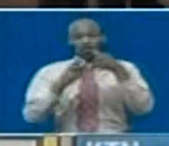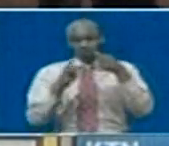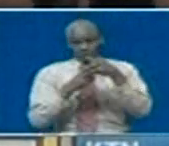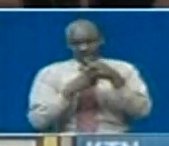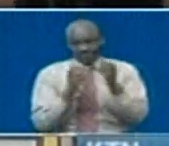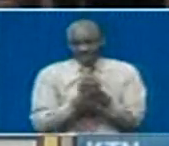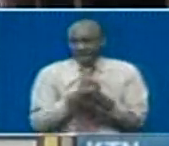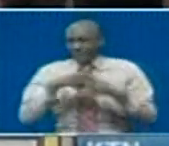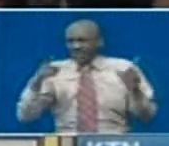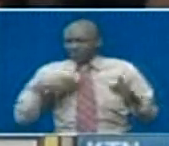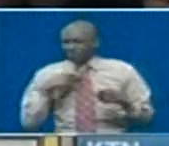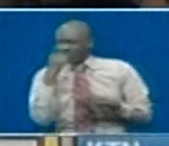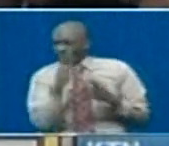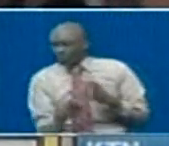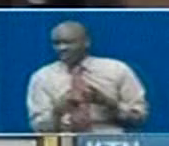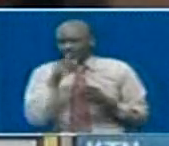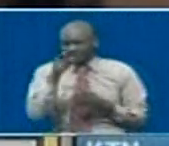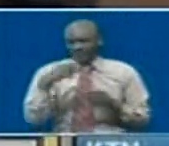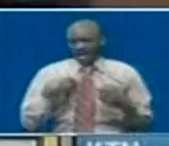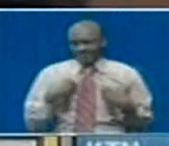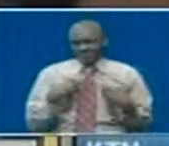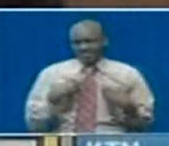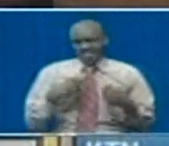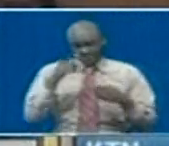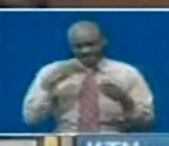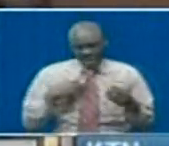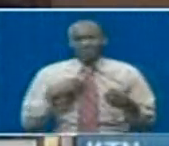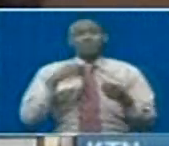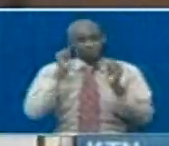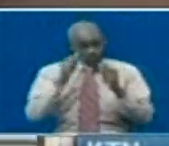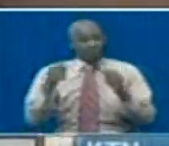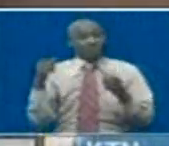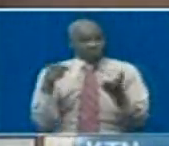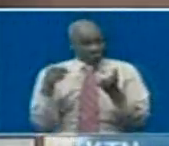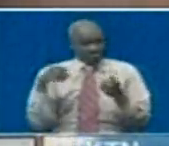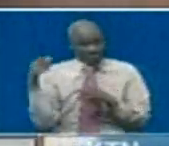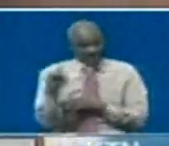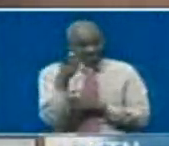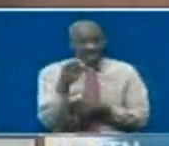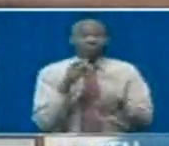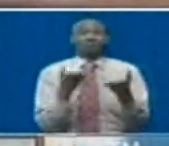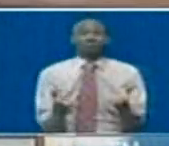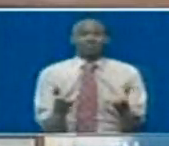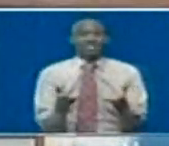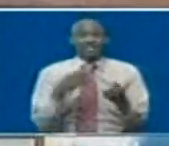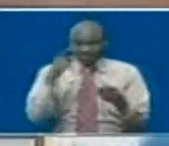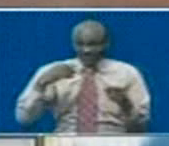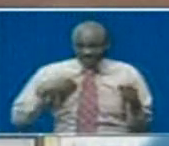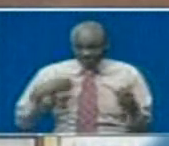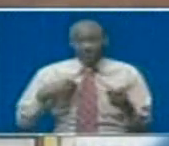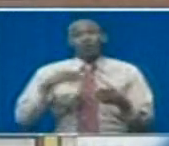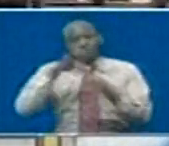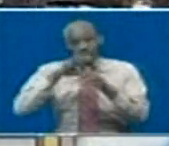Some critics suggested the electoral law need to be revised to impose severe penalties as a deterrent for individuals and parties who disenfranchise